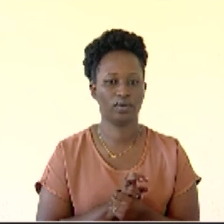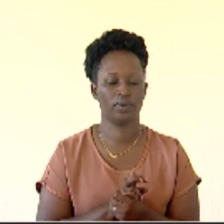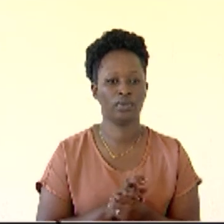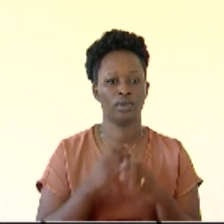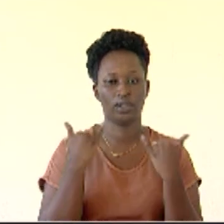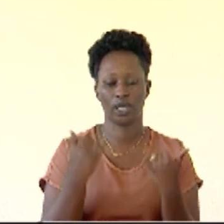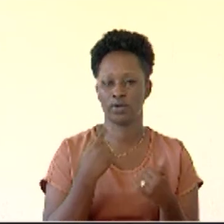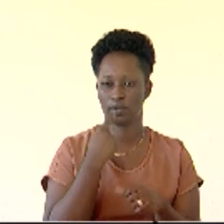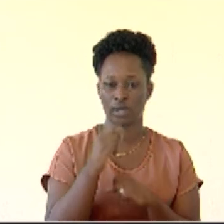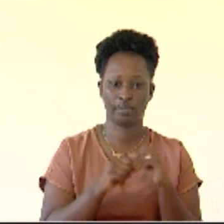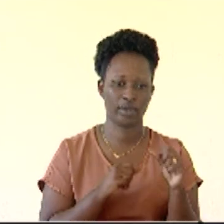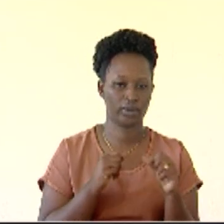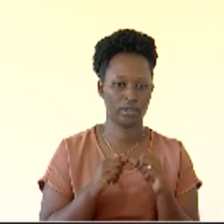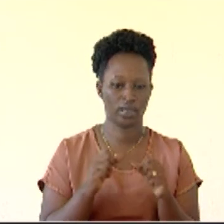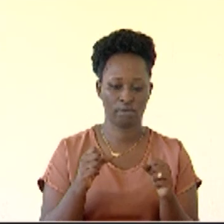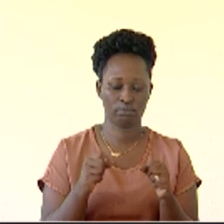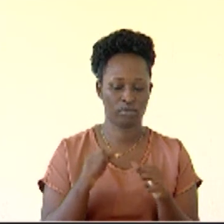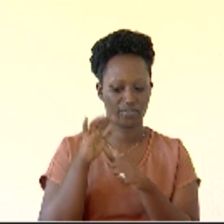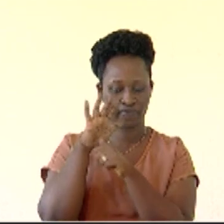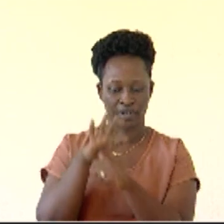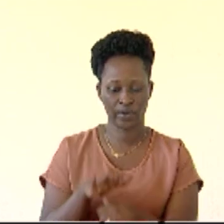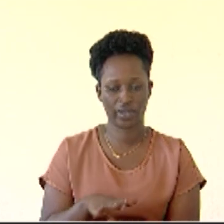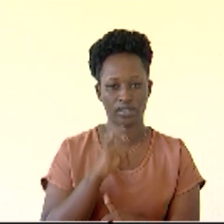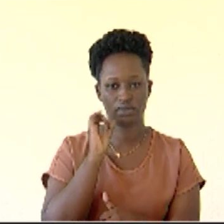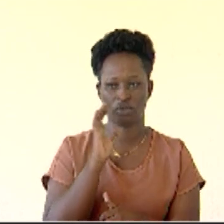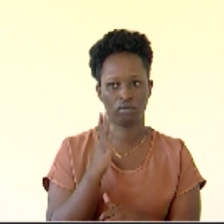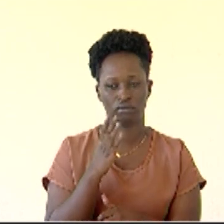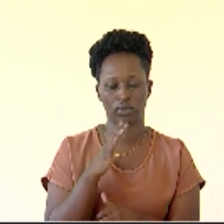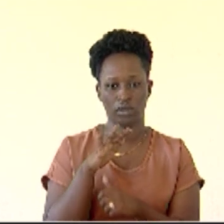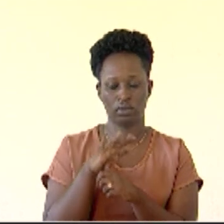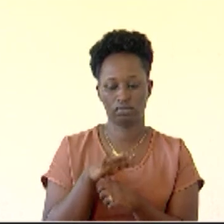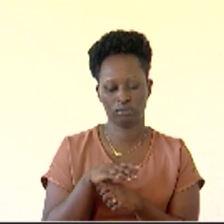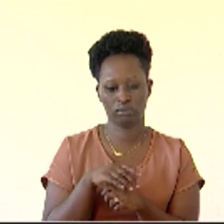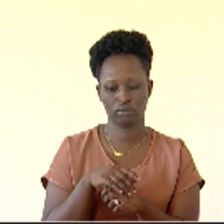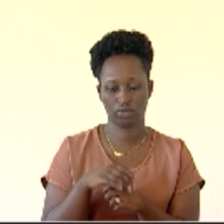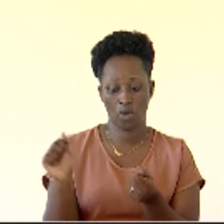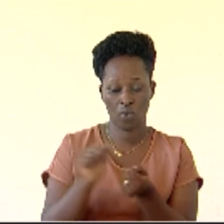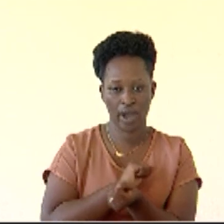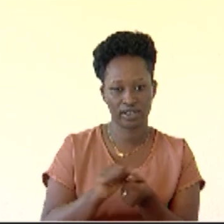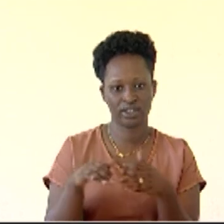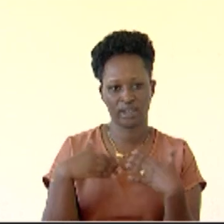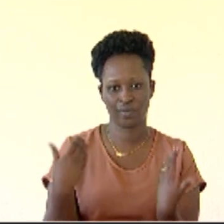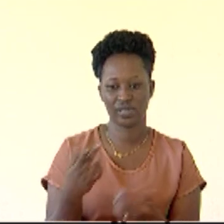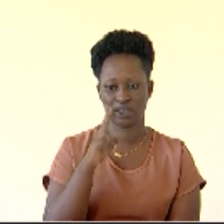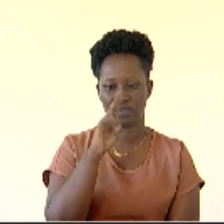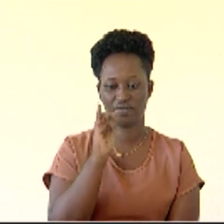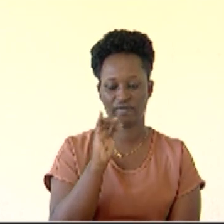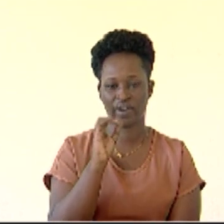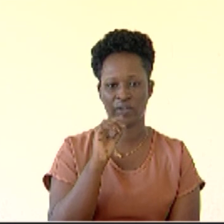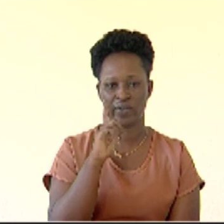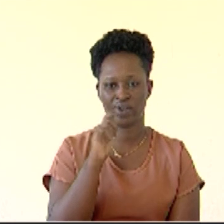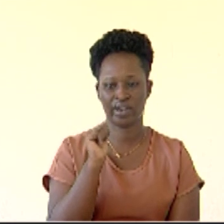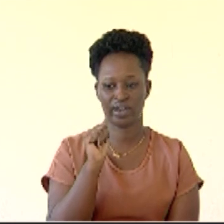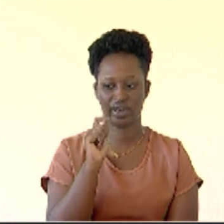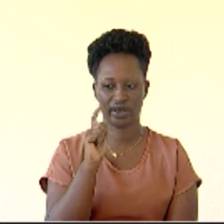Let's talk about violence of human rights now. Sometimes we talk about human rights violation. Human rights